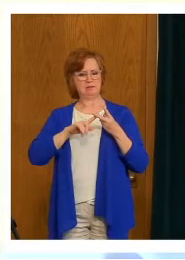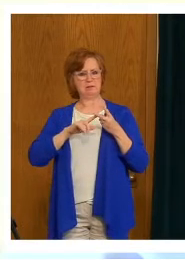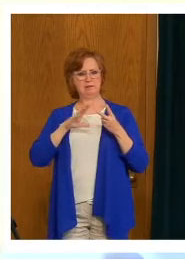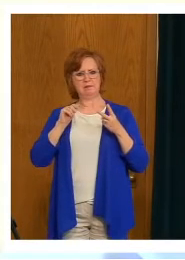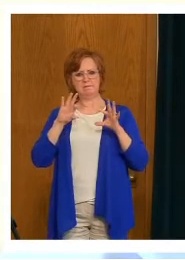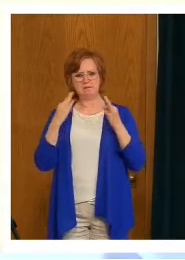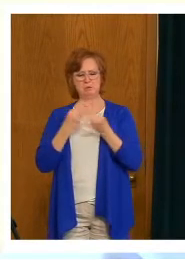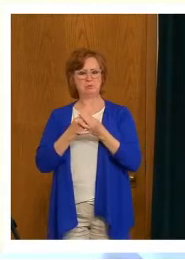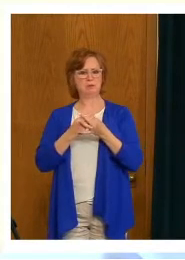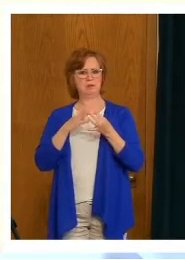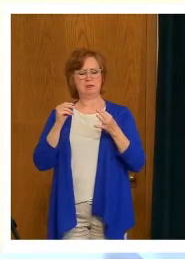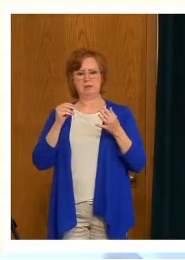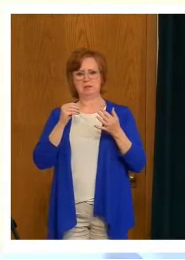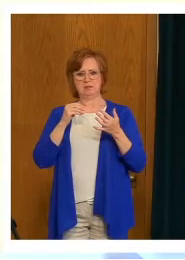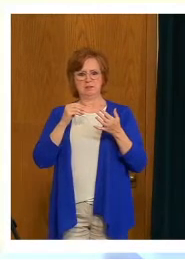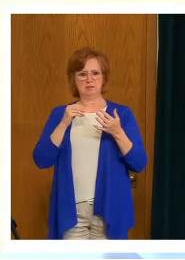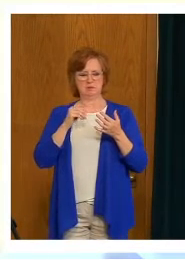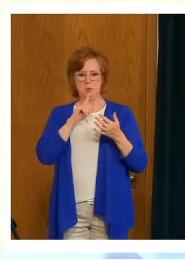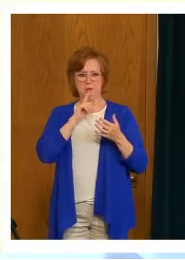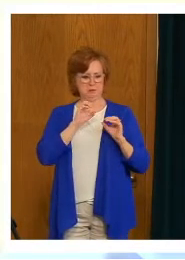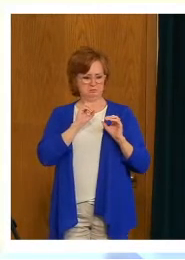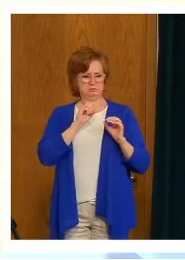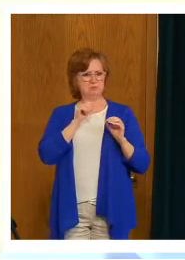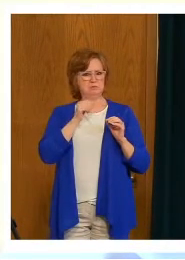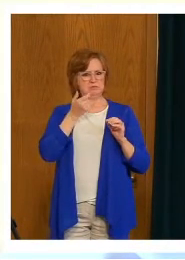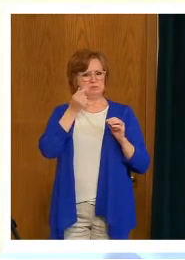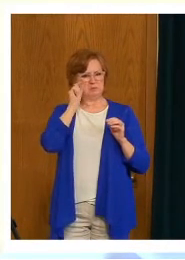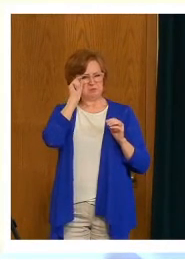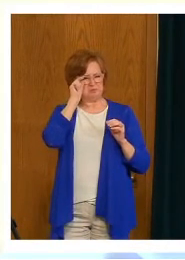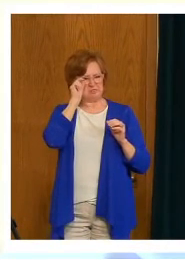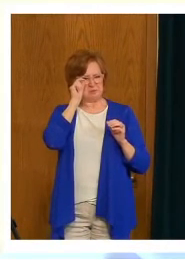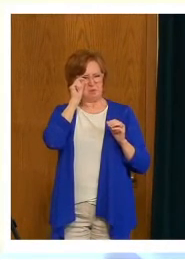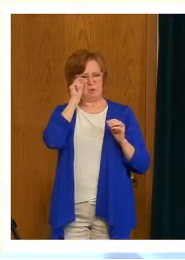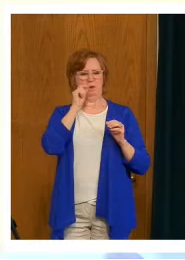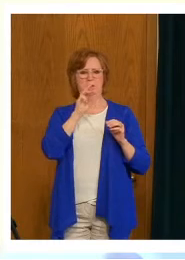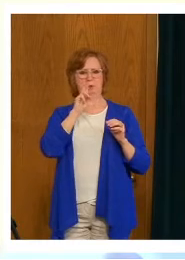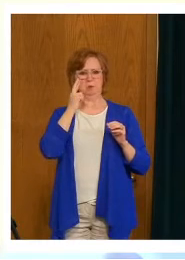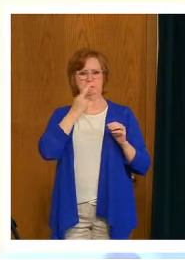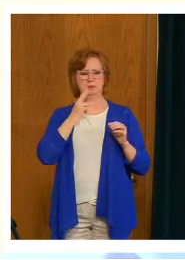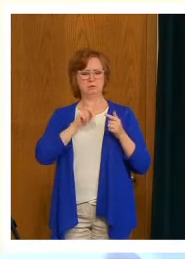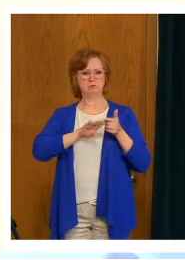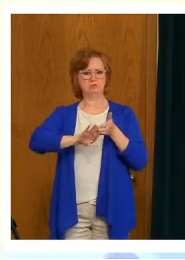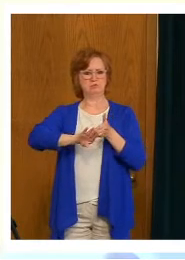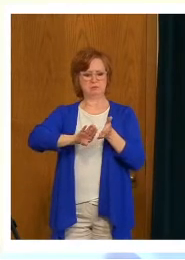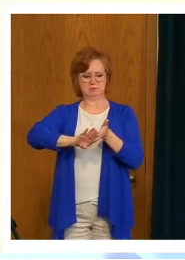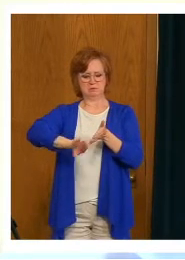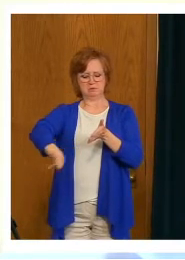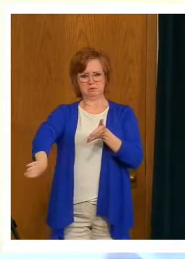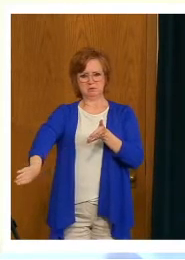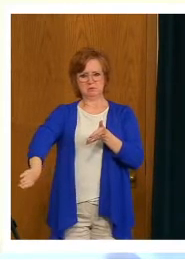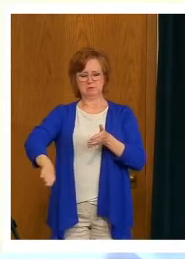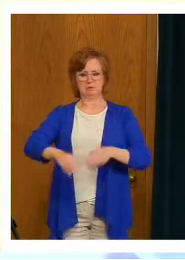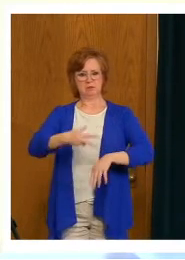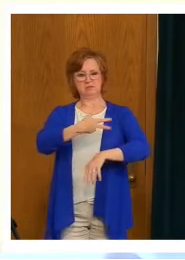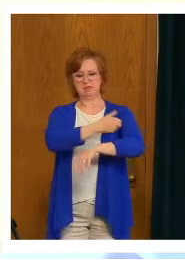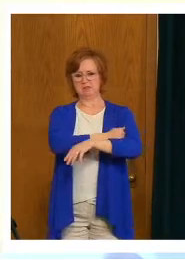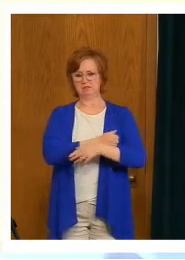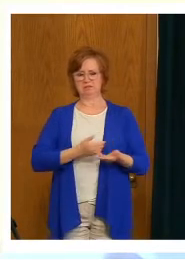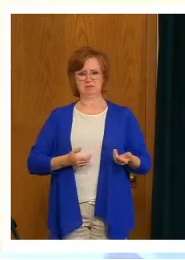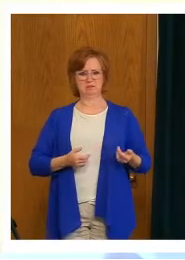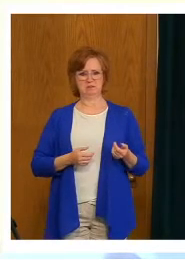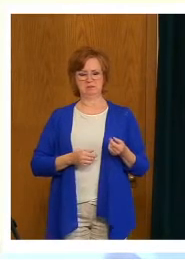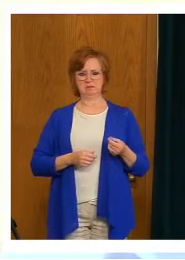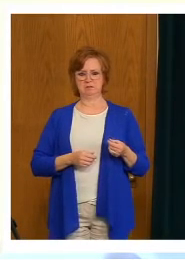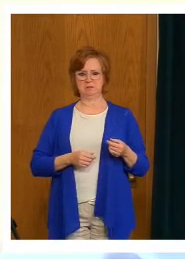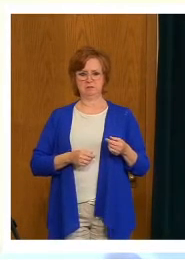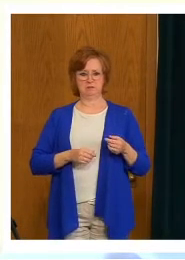vaccinated. And the risk to yourself and to people close to you will continue to remain if you remain unvaccinated, because